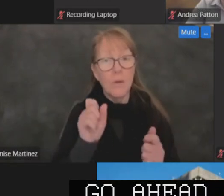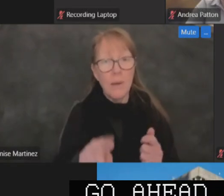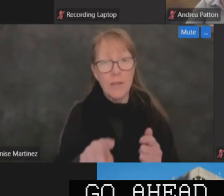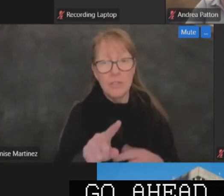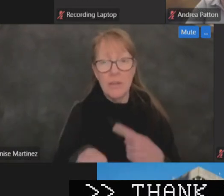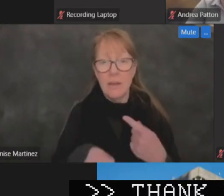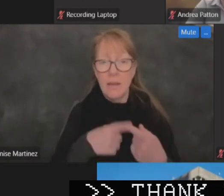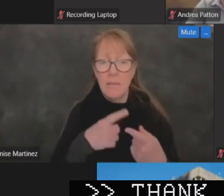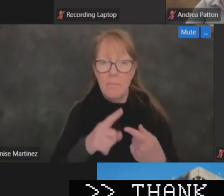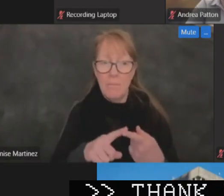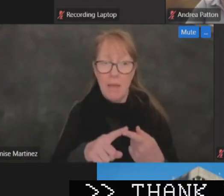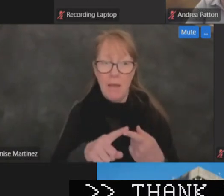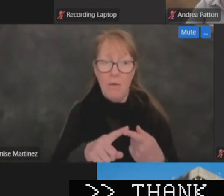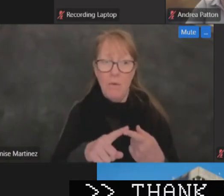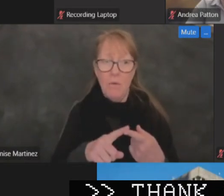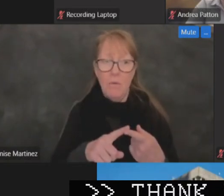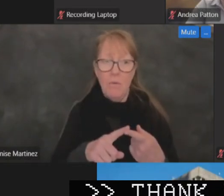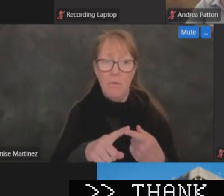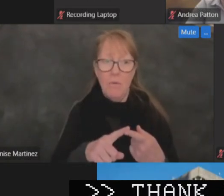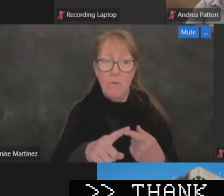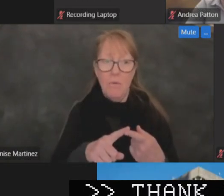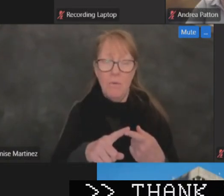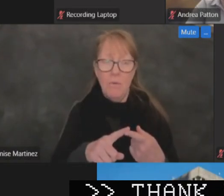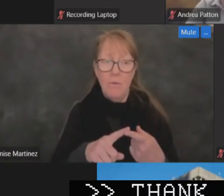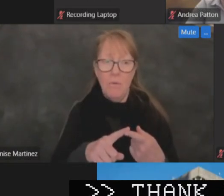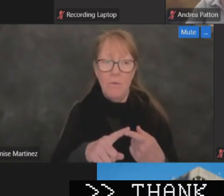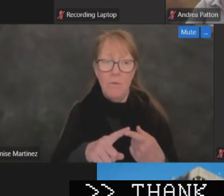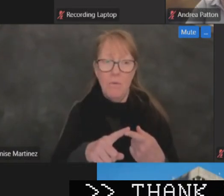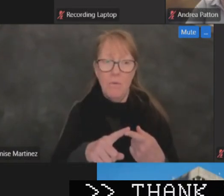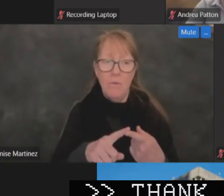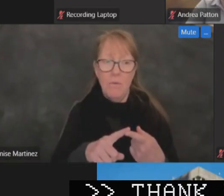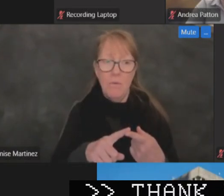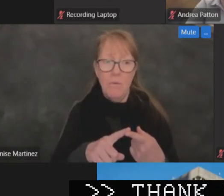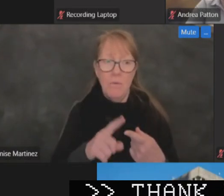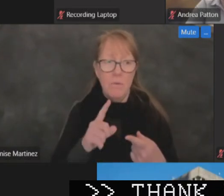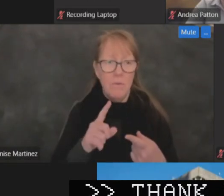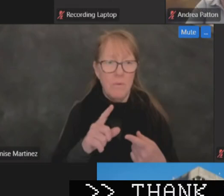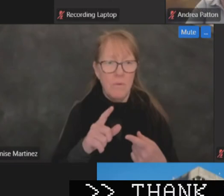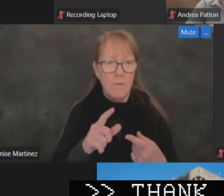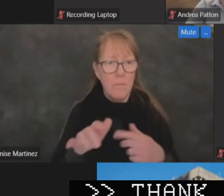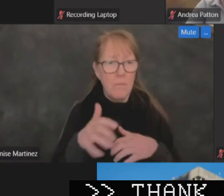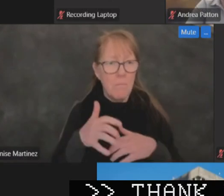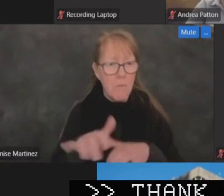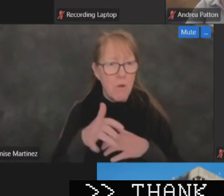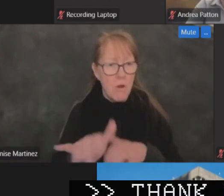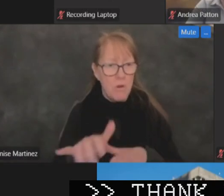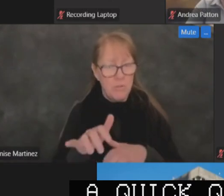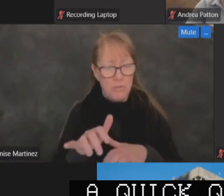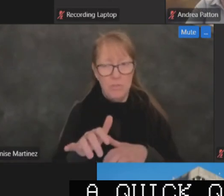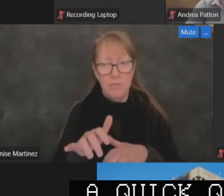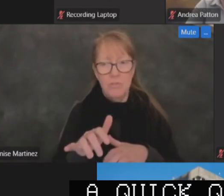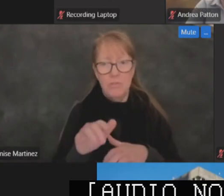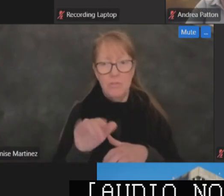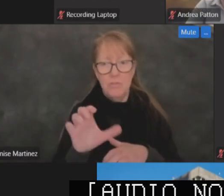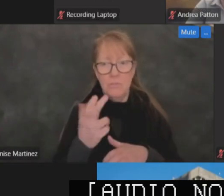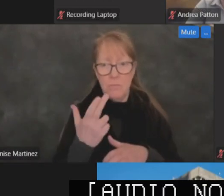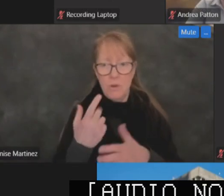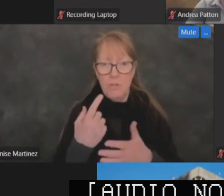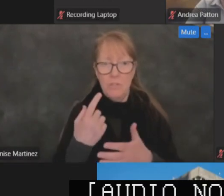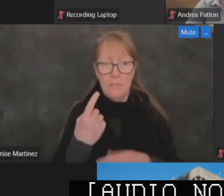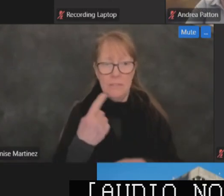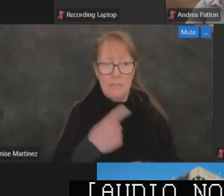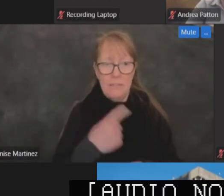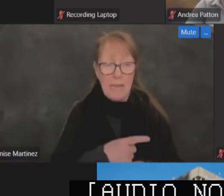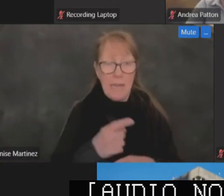July 23rd. So I wanted to just see if the decision about